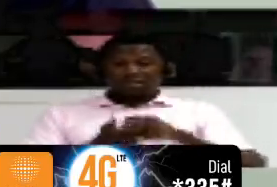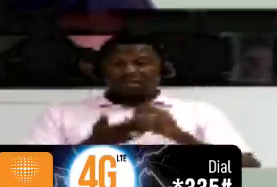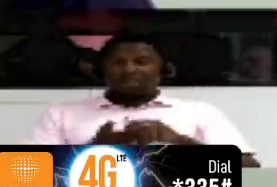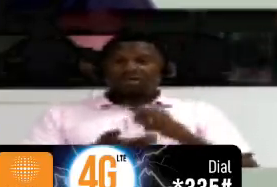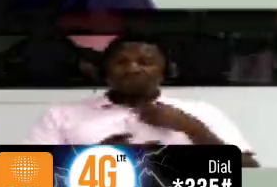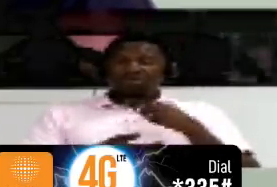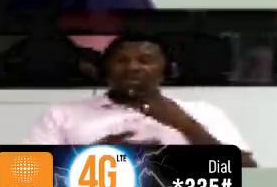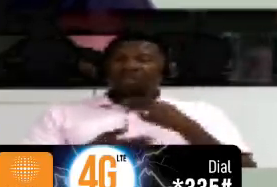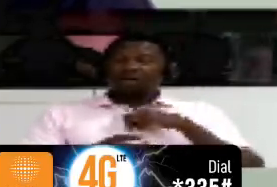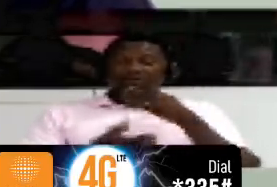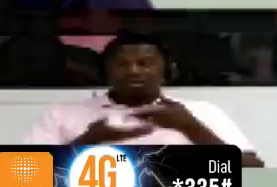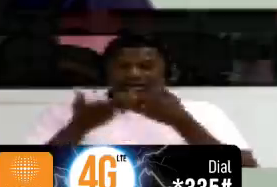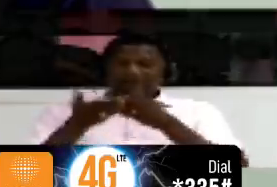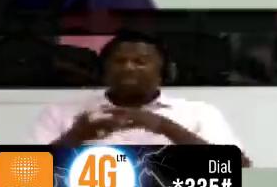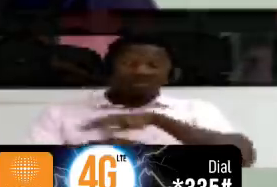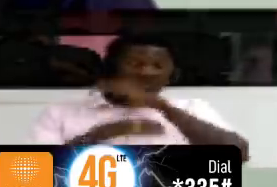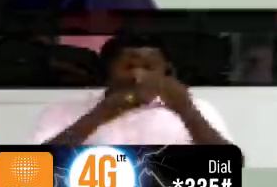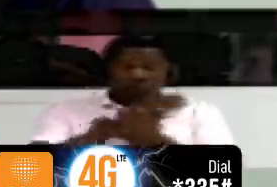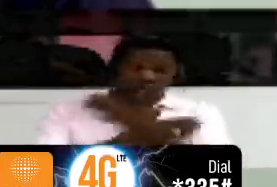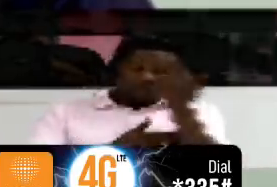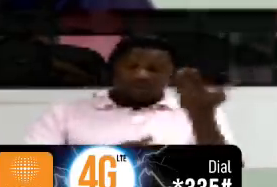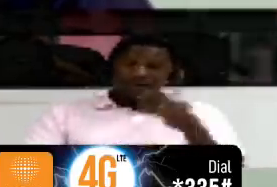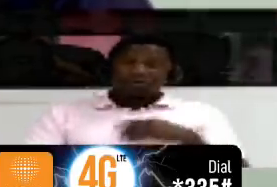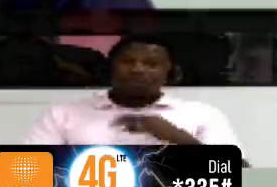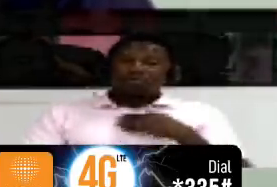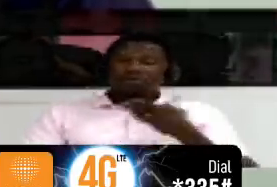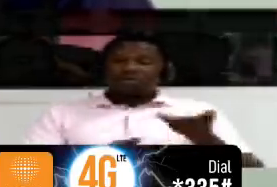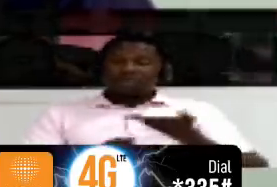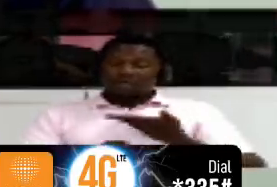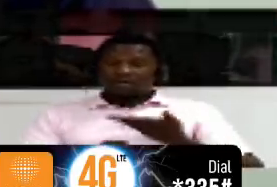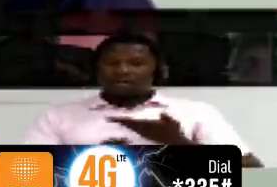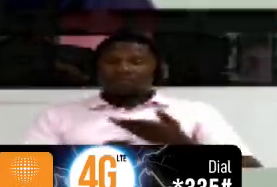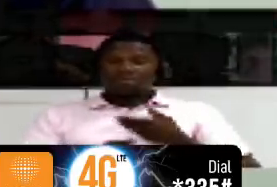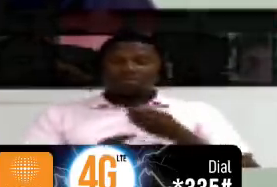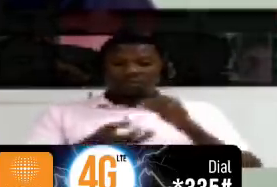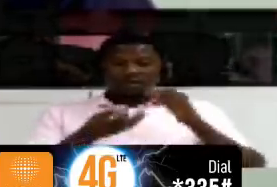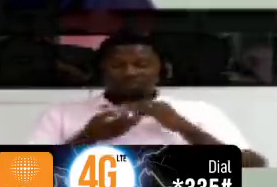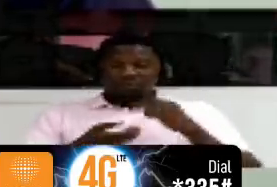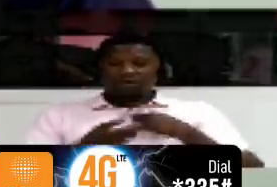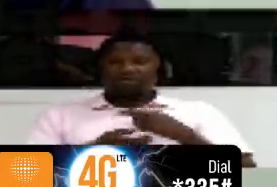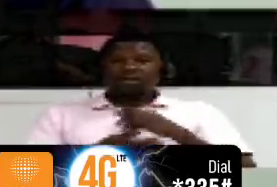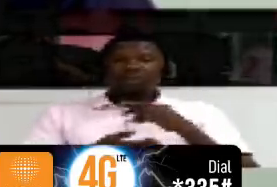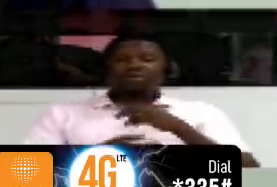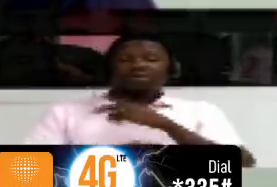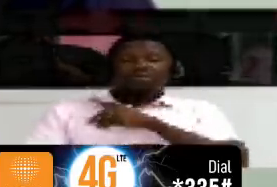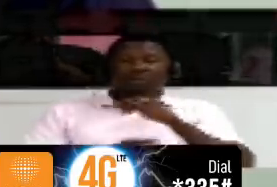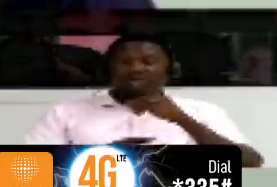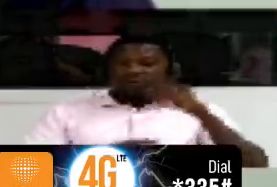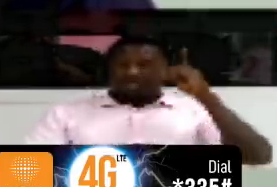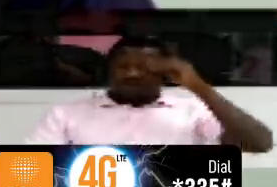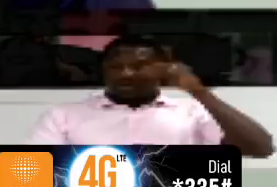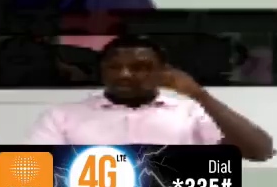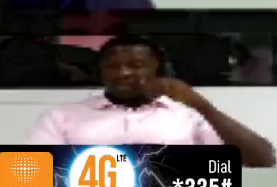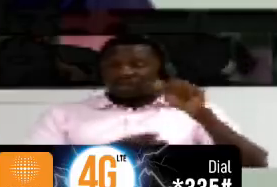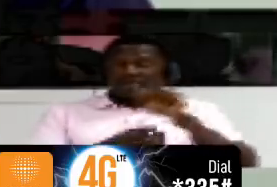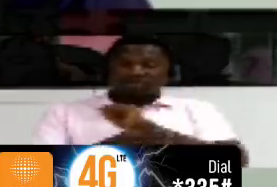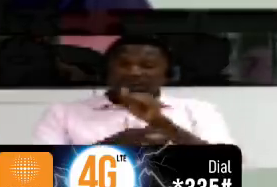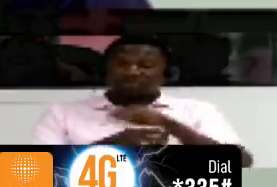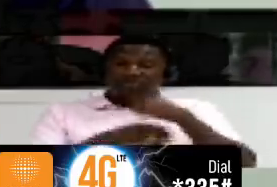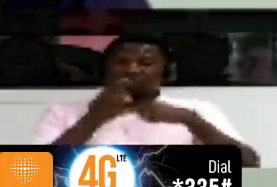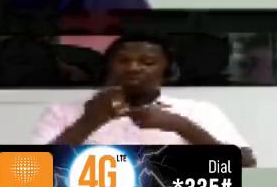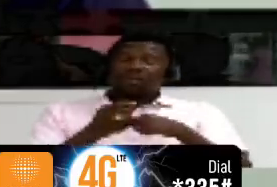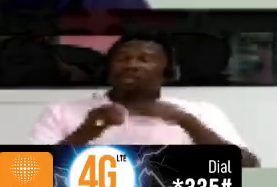secretary, and we get briefing from the Department of Political Affairs on developments around the